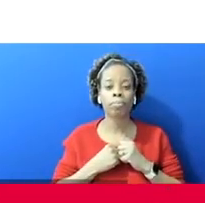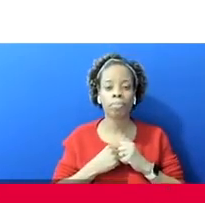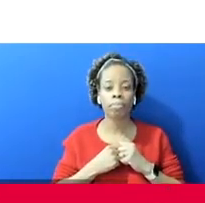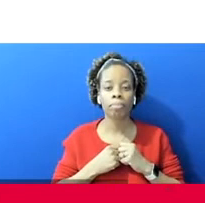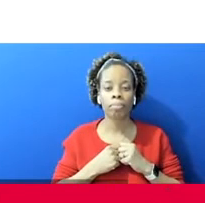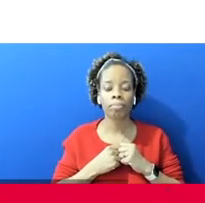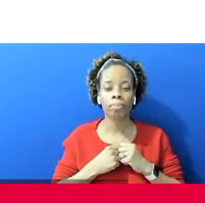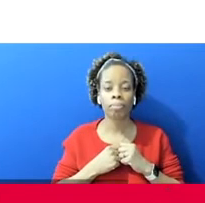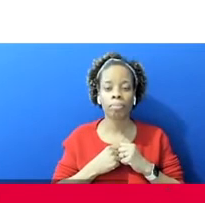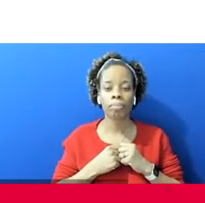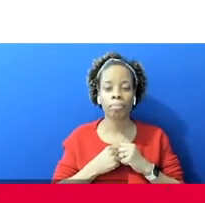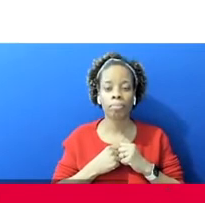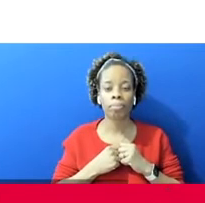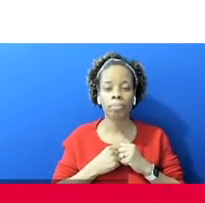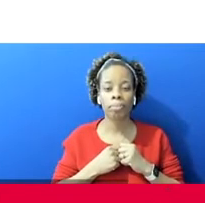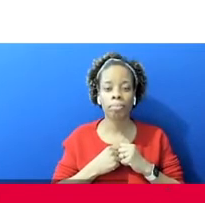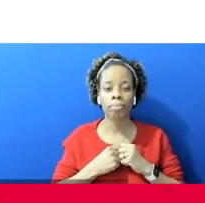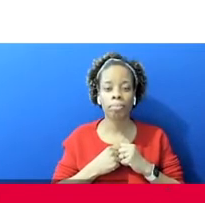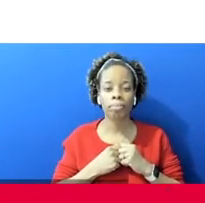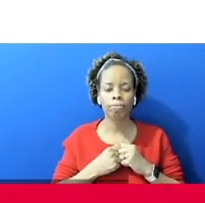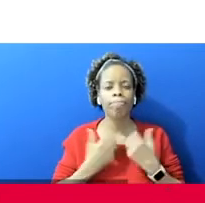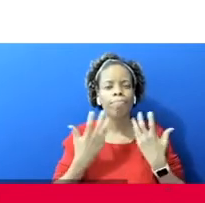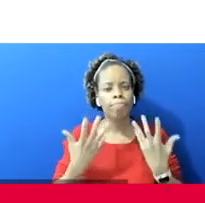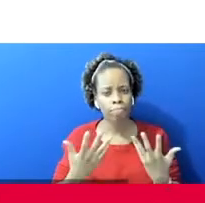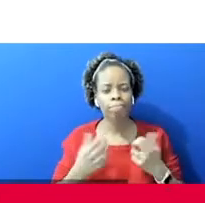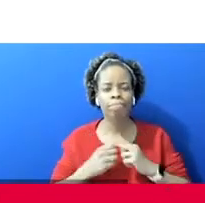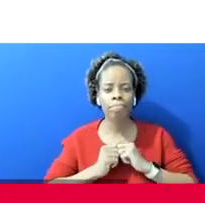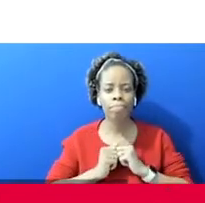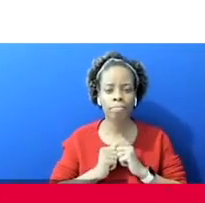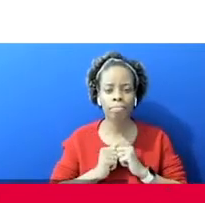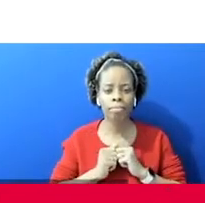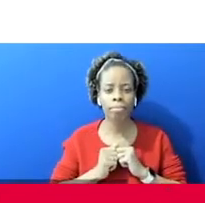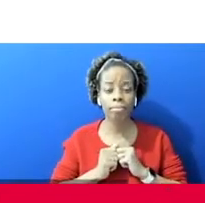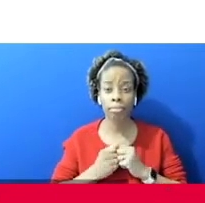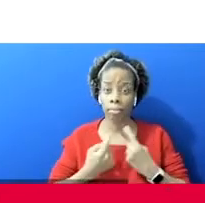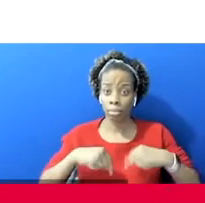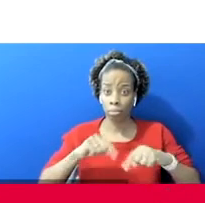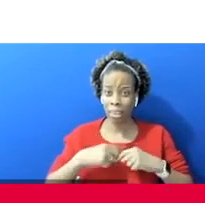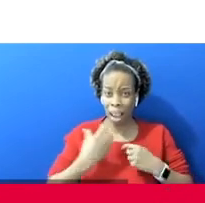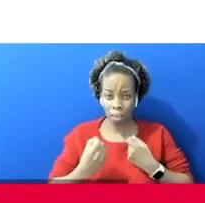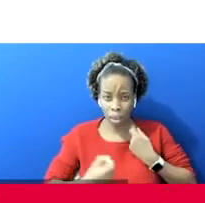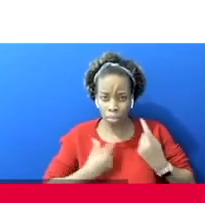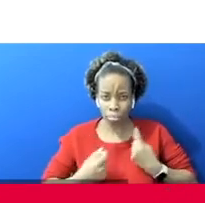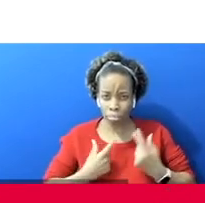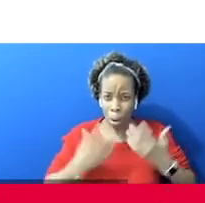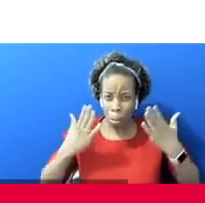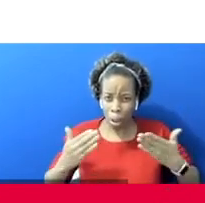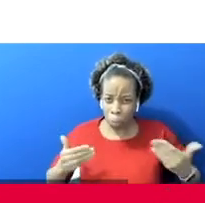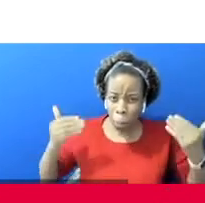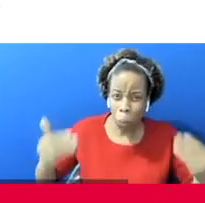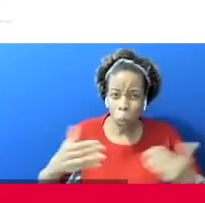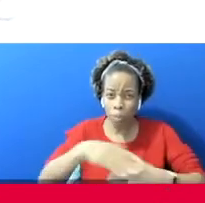I think that it's hard to put the urgency on people the same way that we feel it. A lot of people